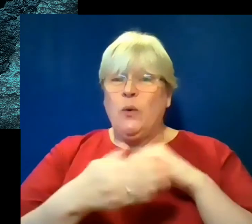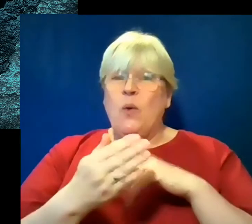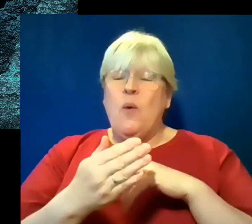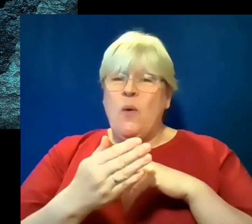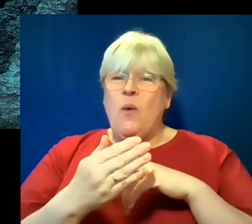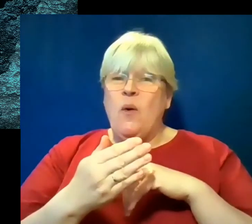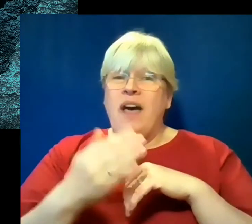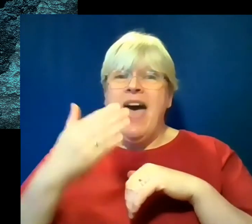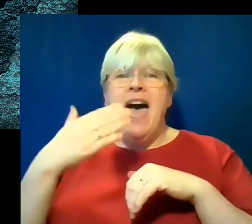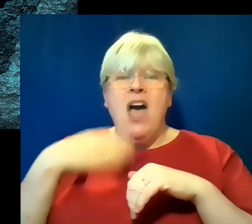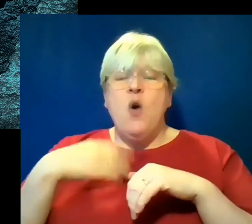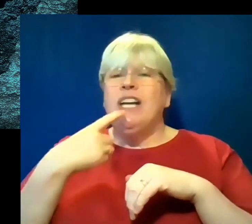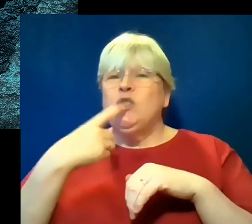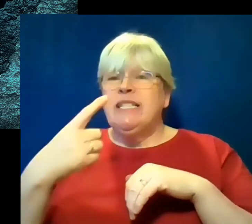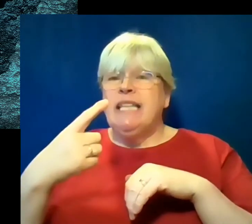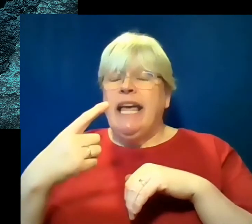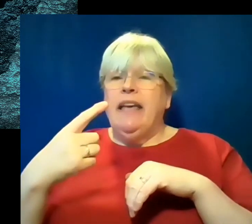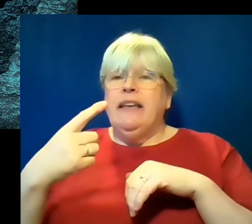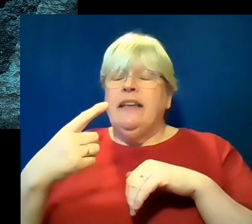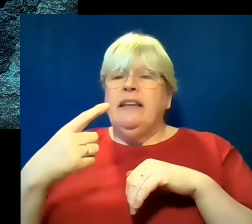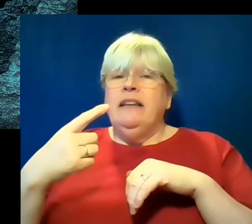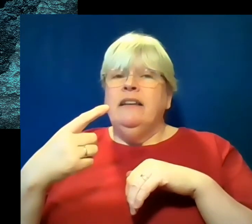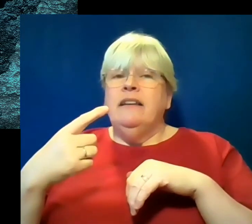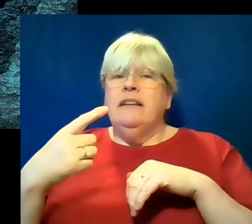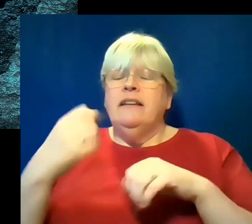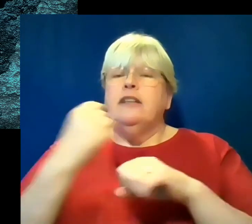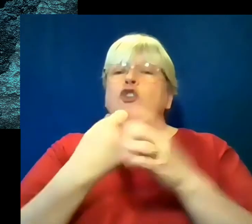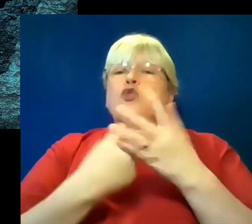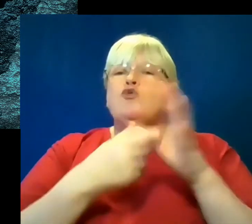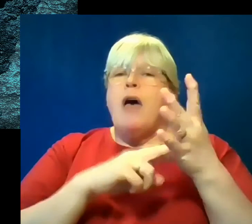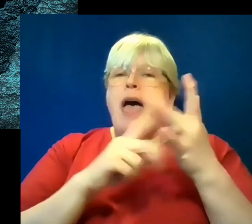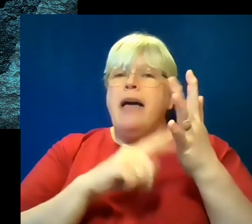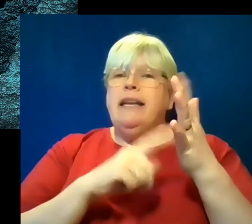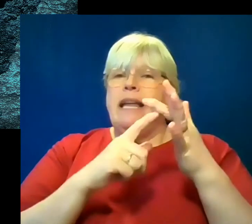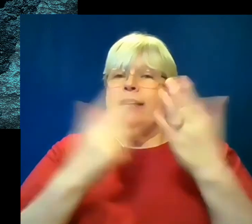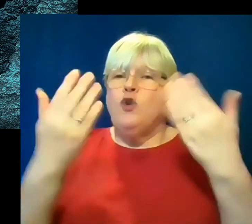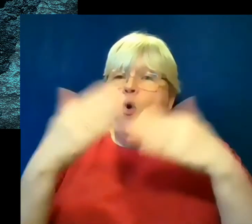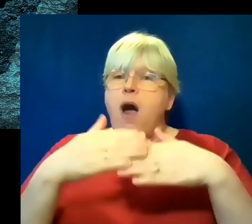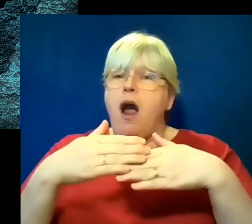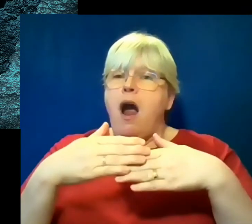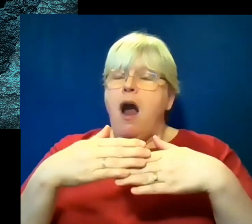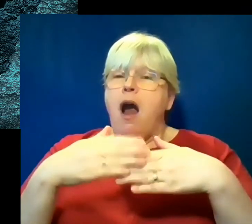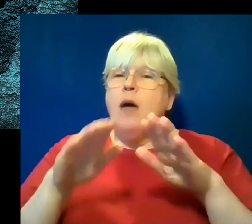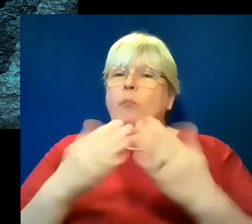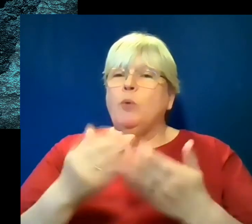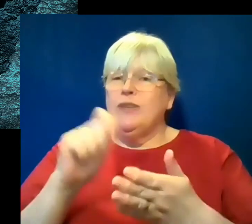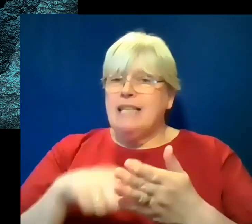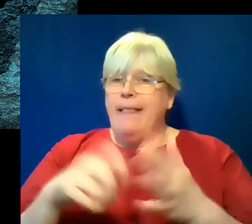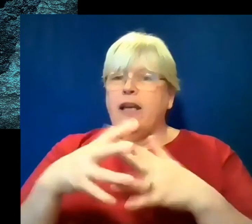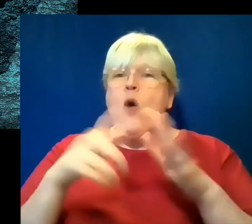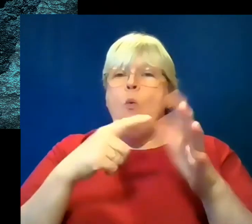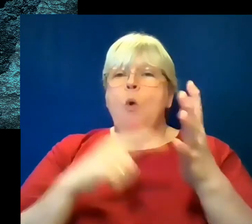want to say that Granite Noir's book-selling partner is Waterstones, so you can go to